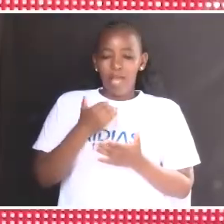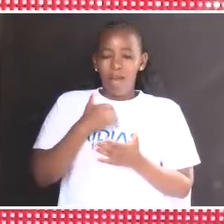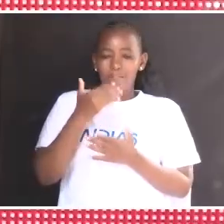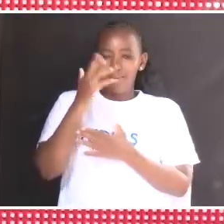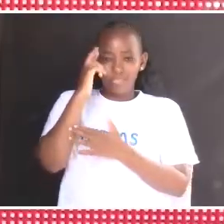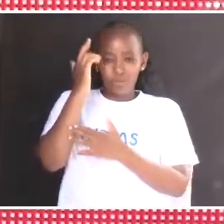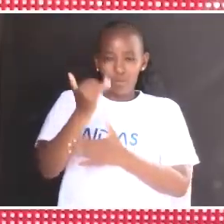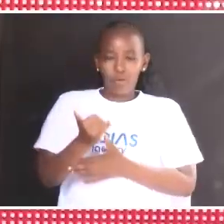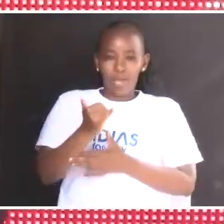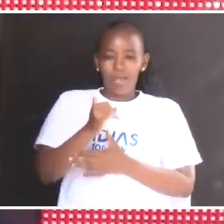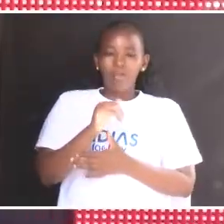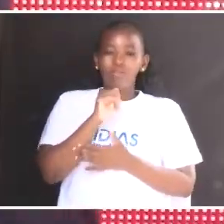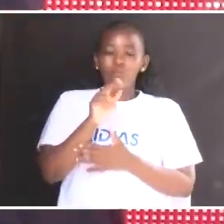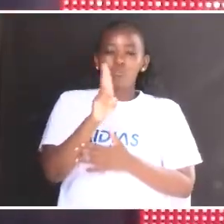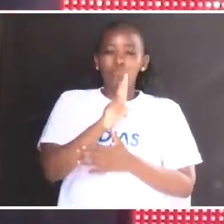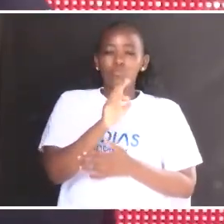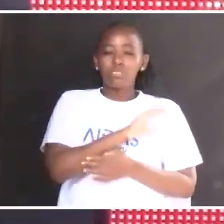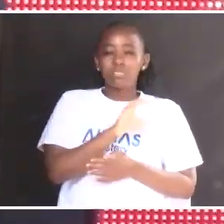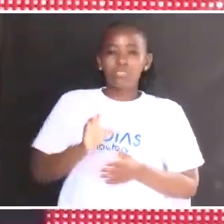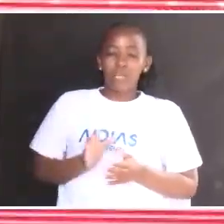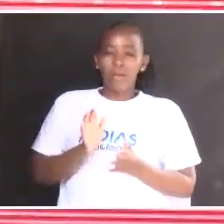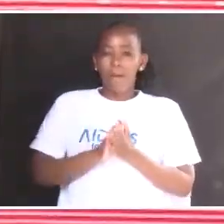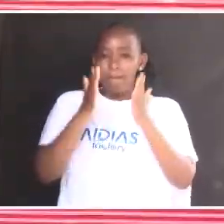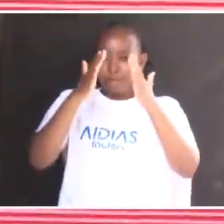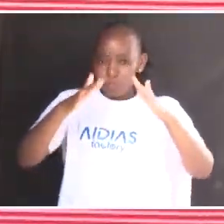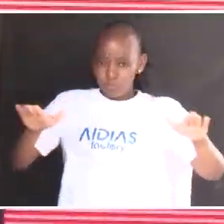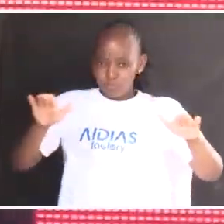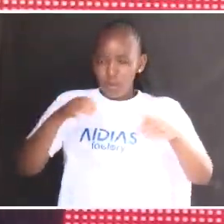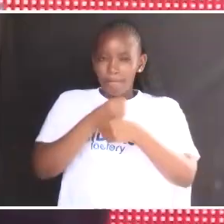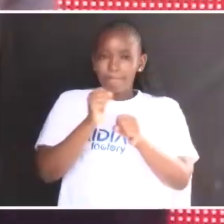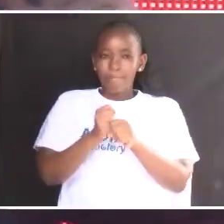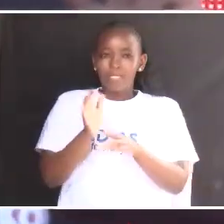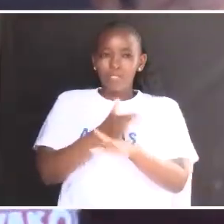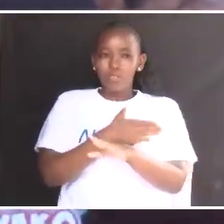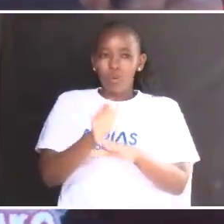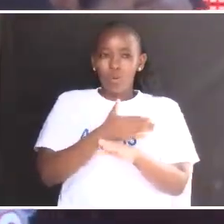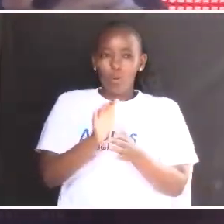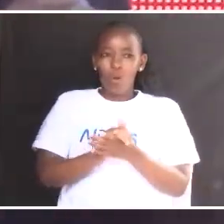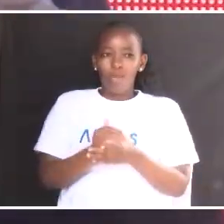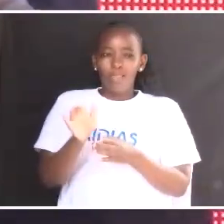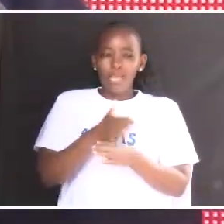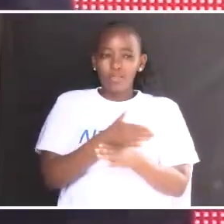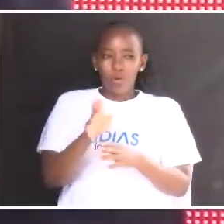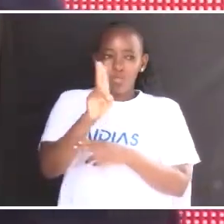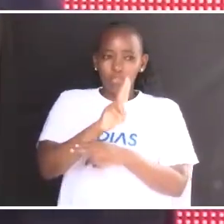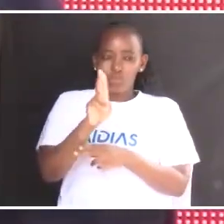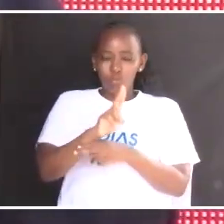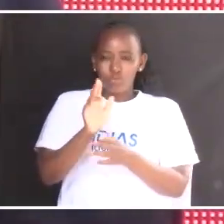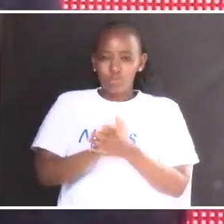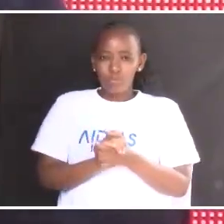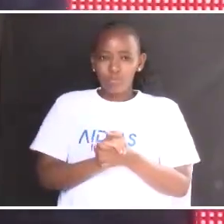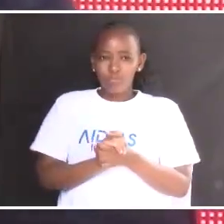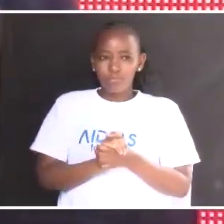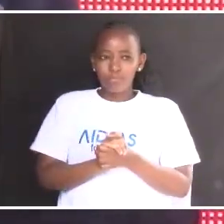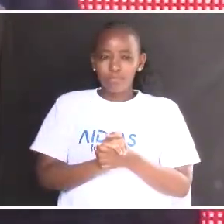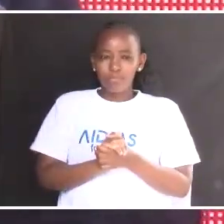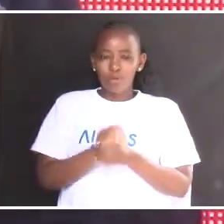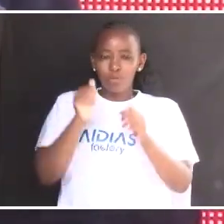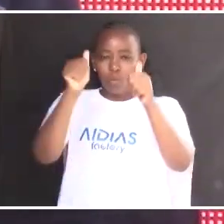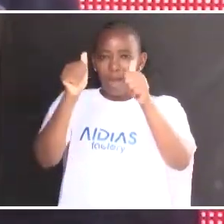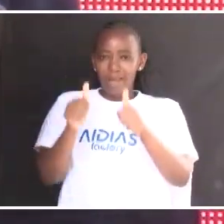why you not used Christians. A Muslim who creates a song, na hiyo wimbo yake inatumika ku